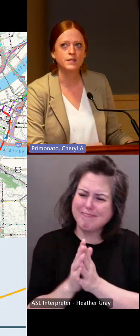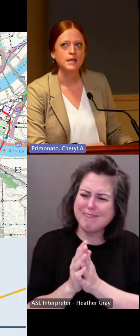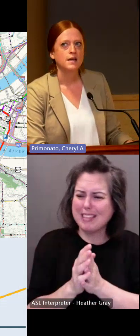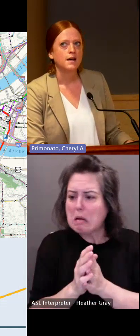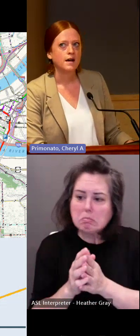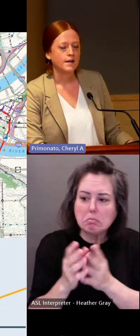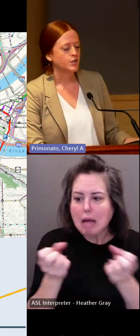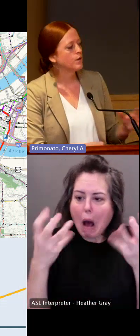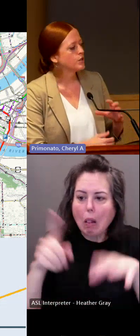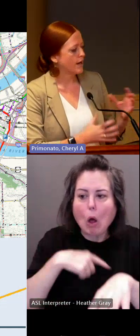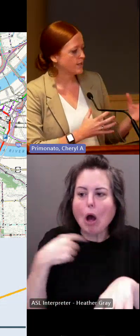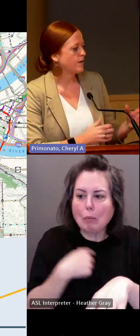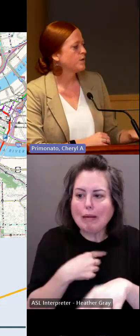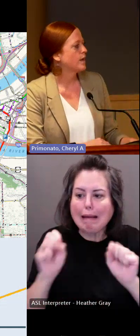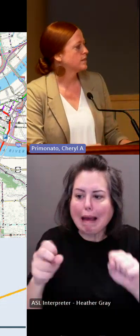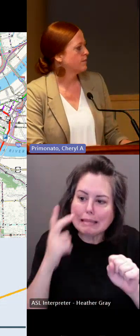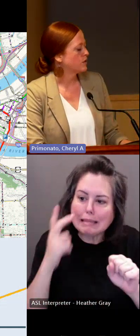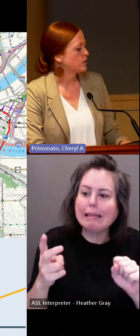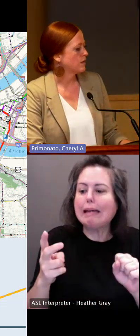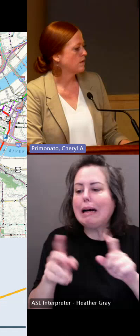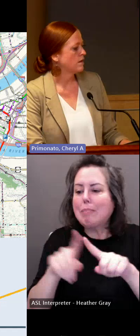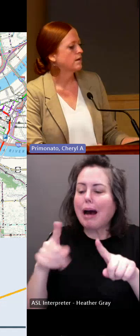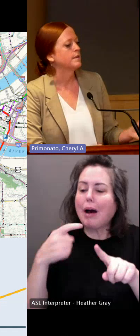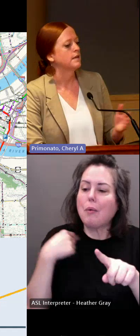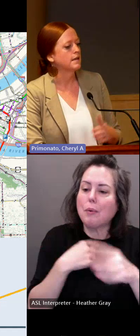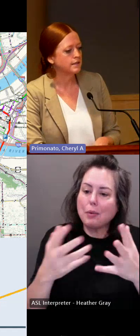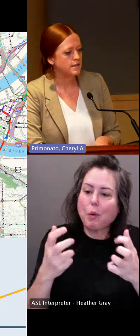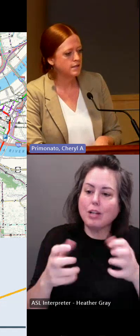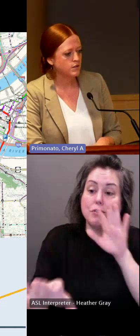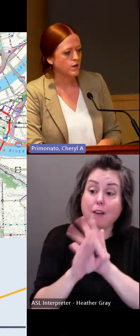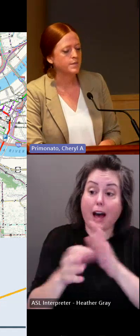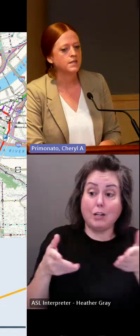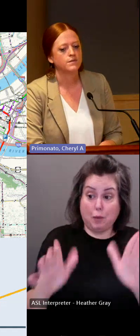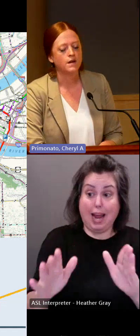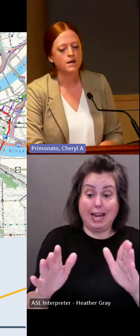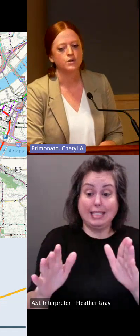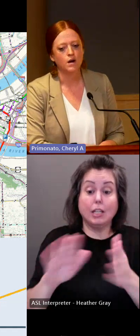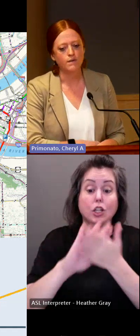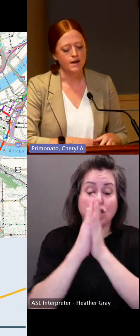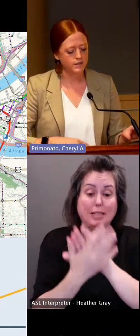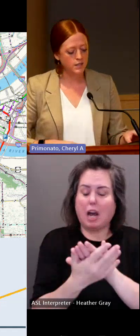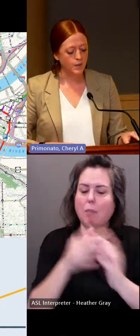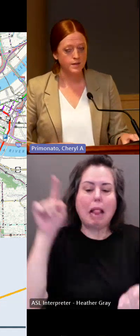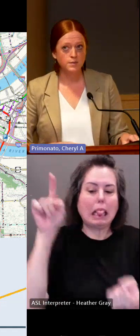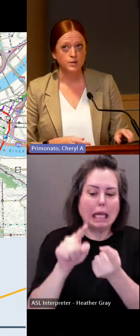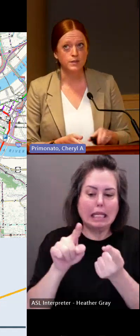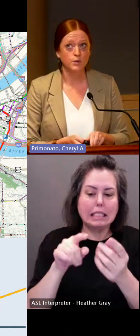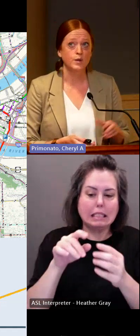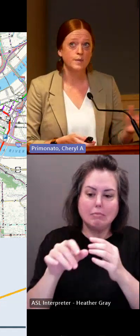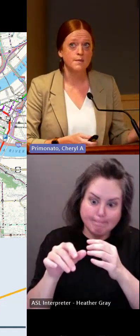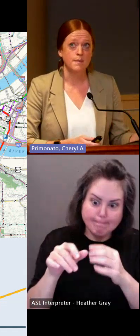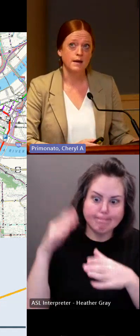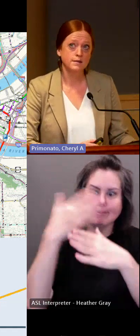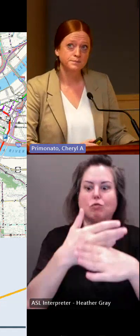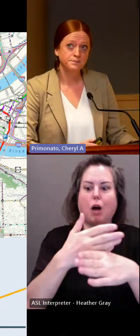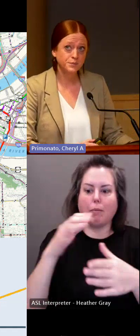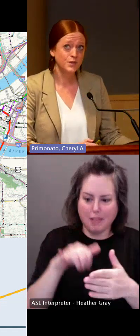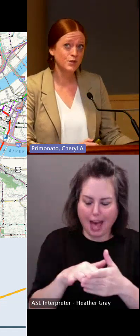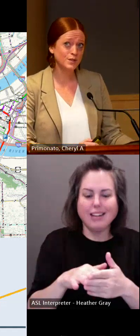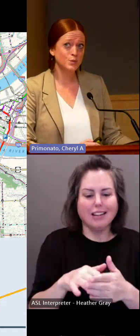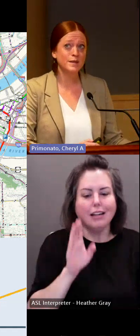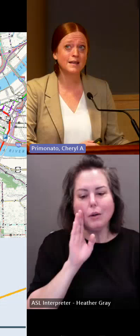of years. And so we're trying to find ways to make sure that we are being as least disruptive to our riders as possible, but there will be